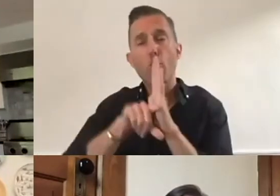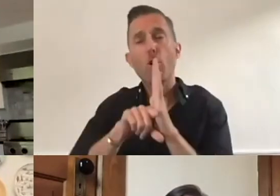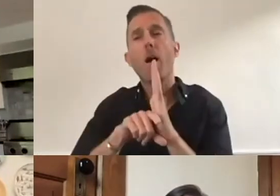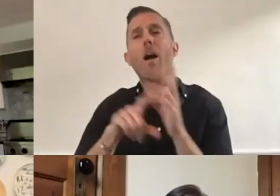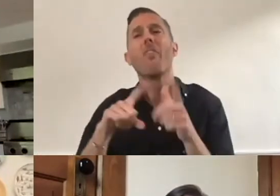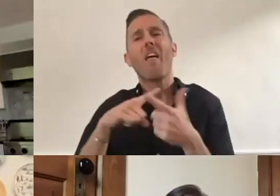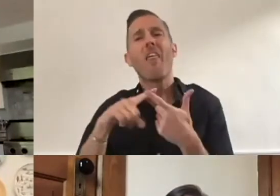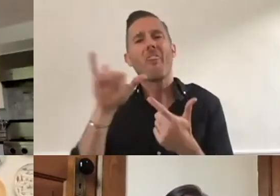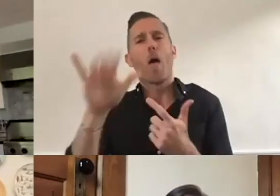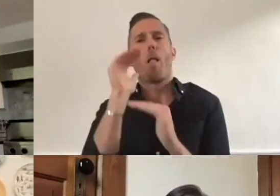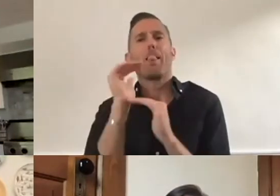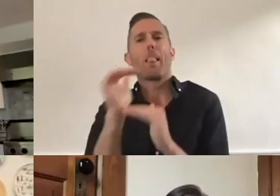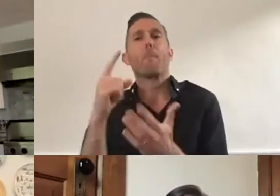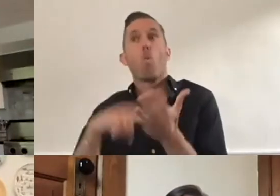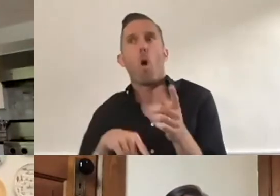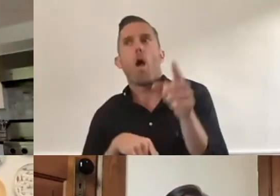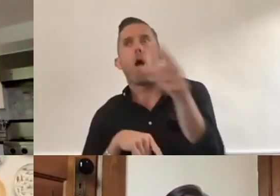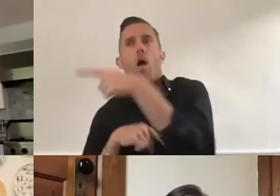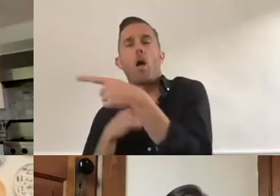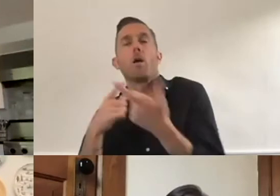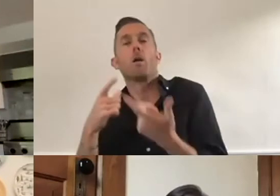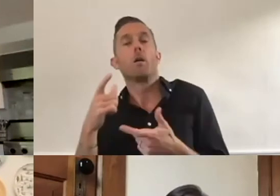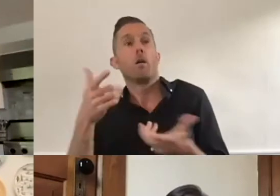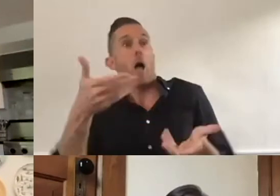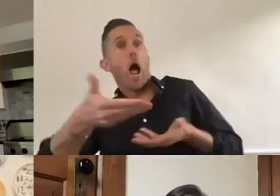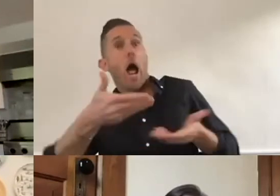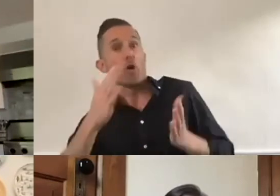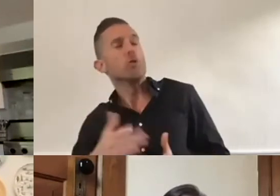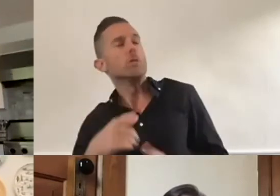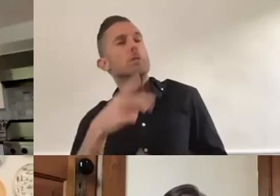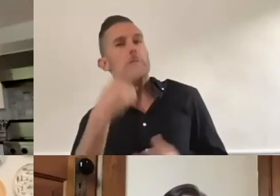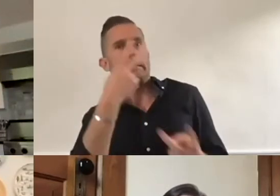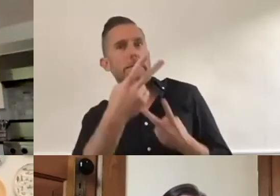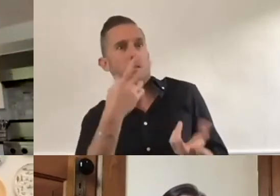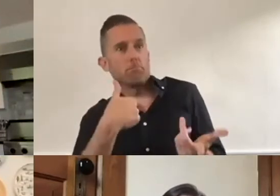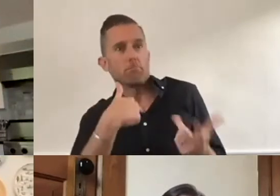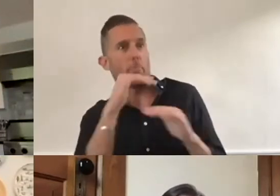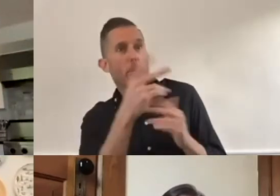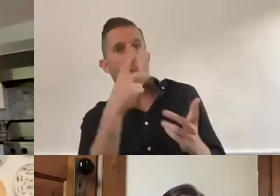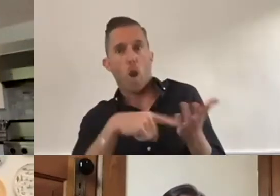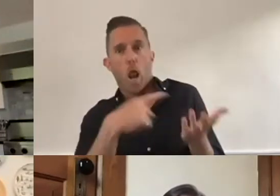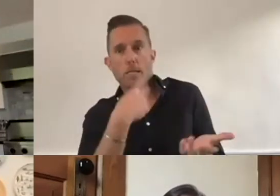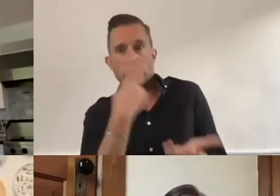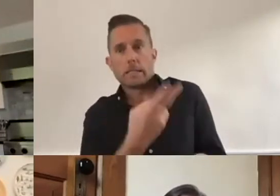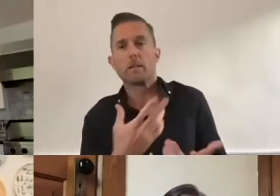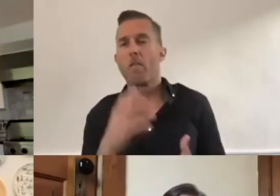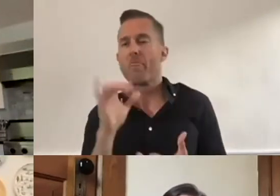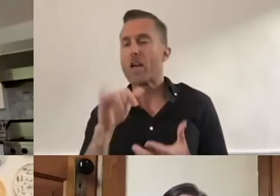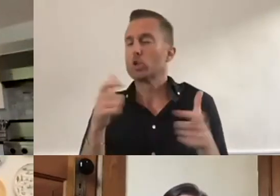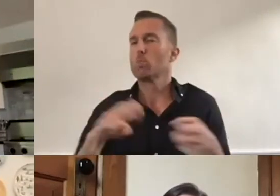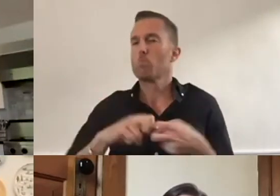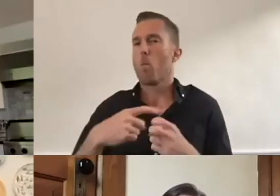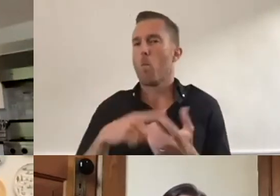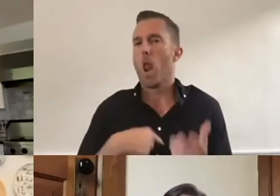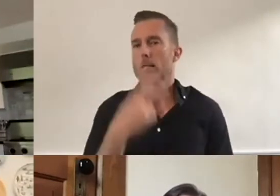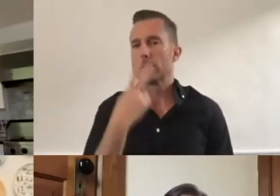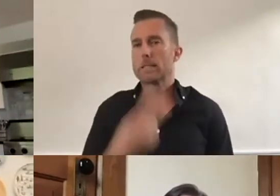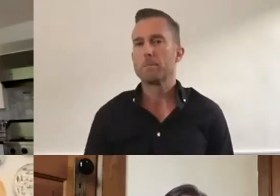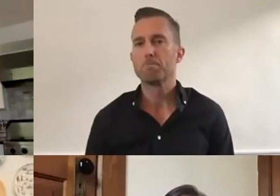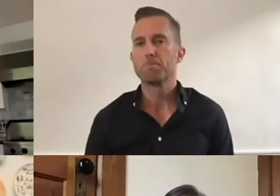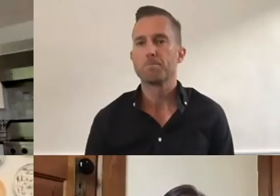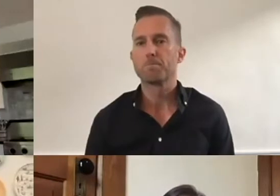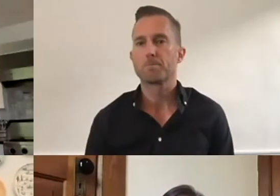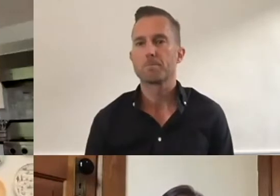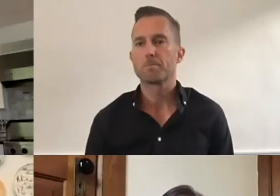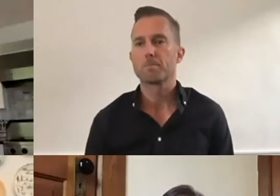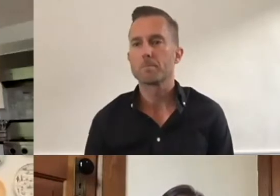to limit what the hiring executives and showrunners are seeing. So I think that is definitely a huge issue as well. Yeah, just